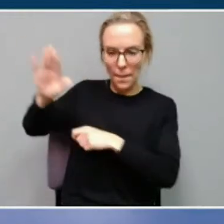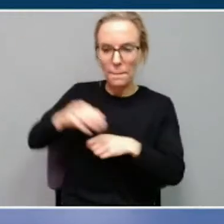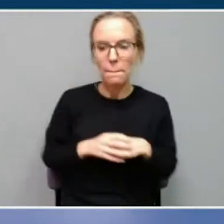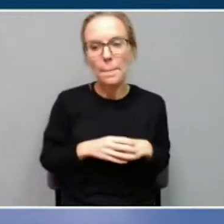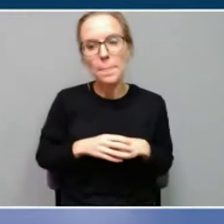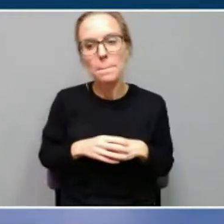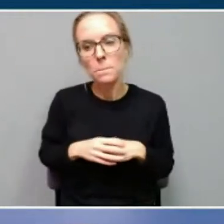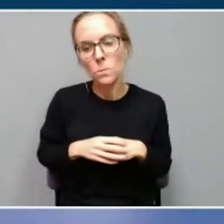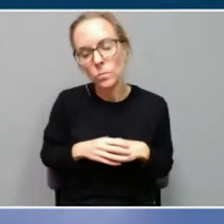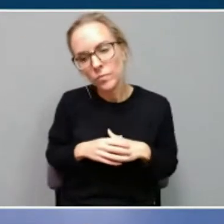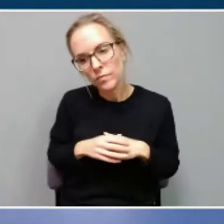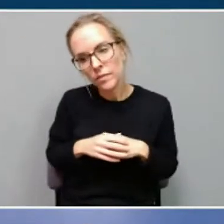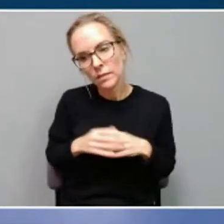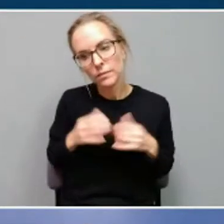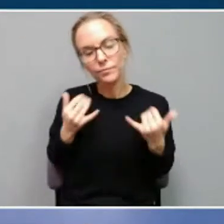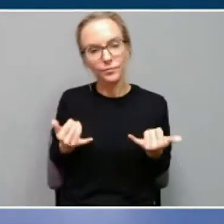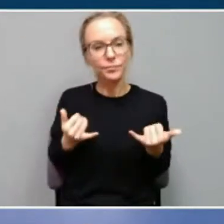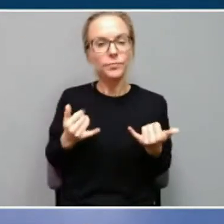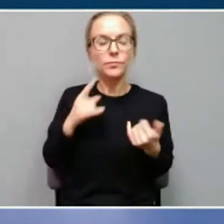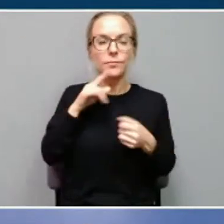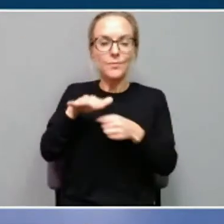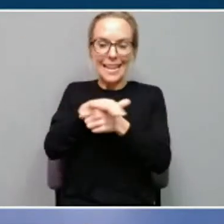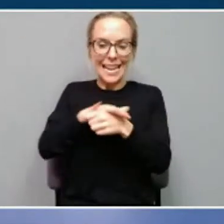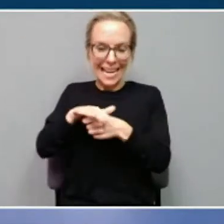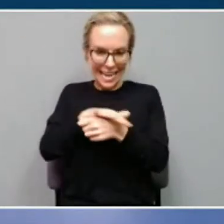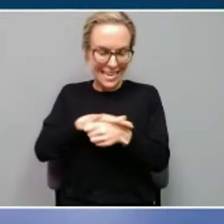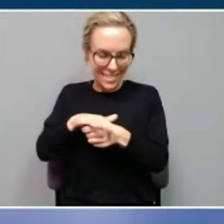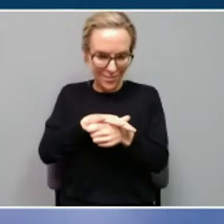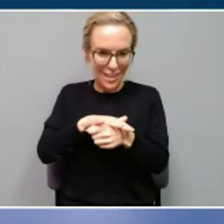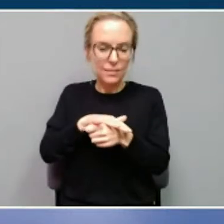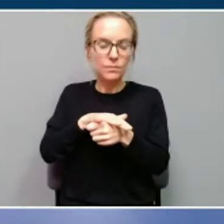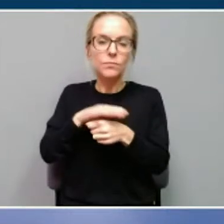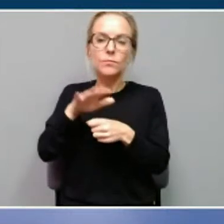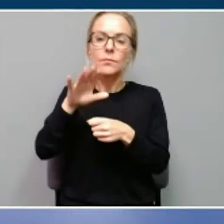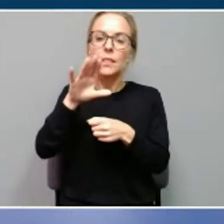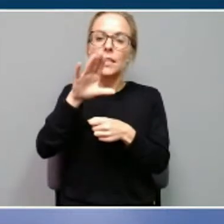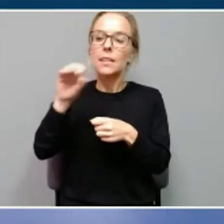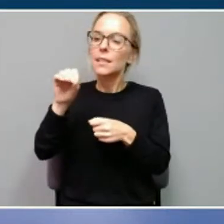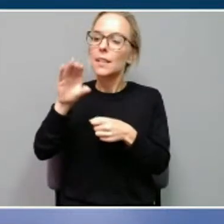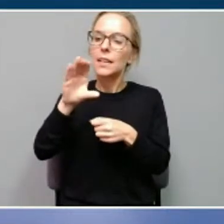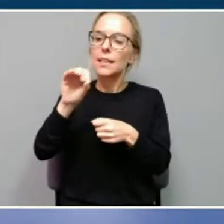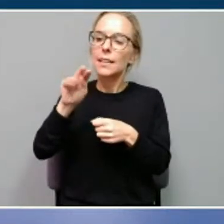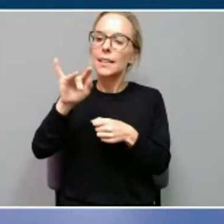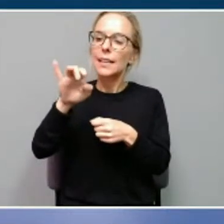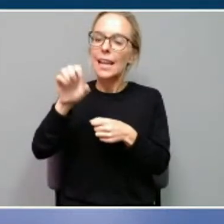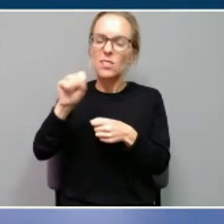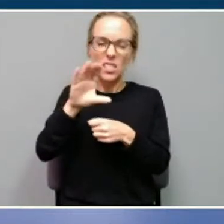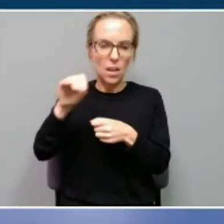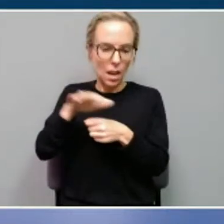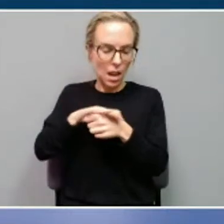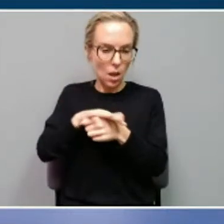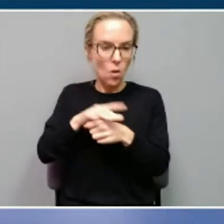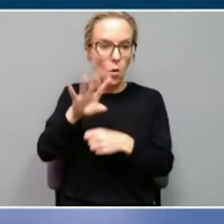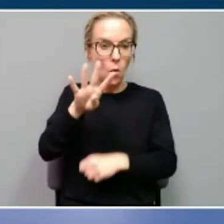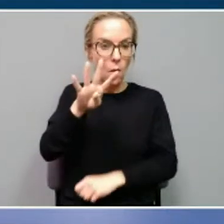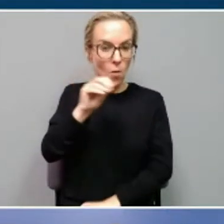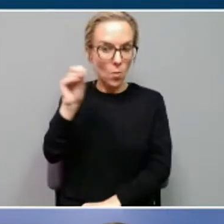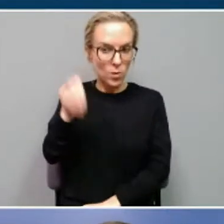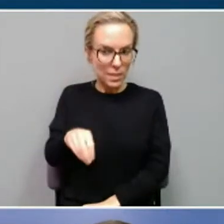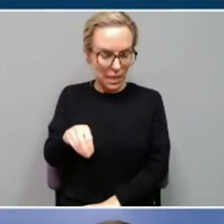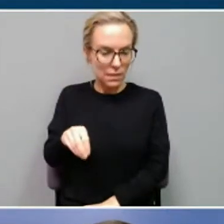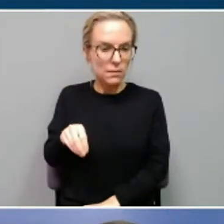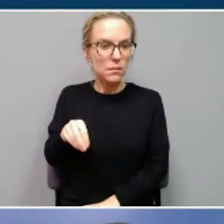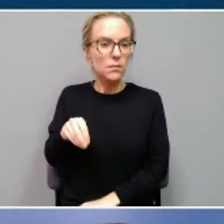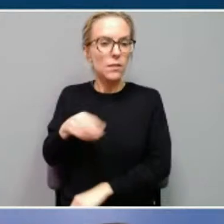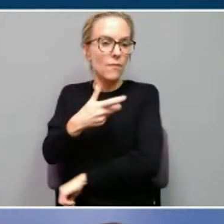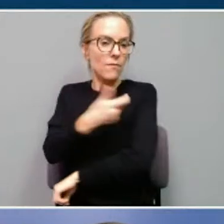Okay, so geographically, you know, we look at counties with 40% vaccinated. No